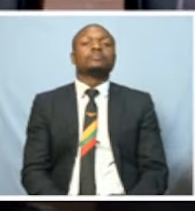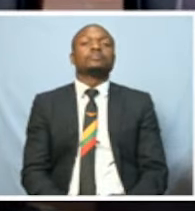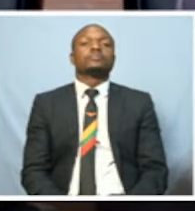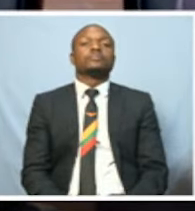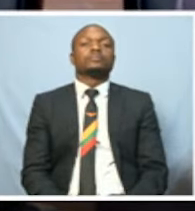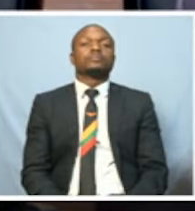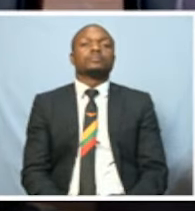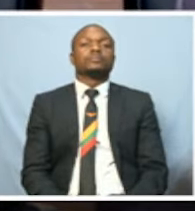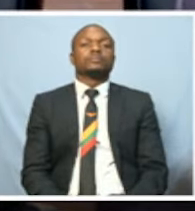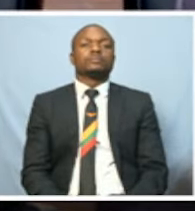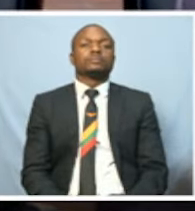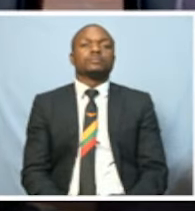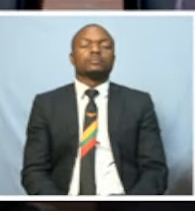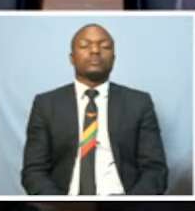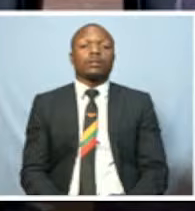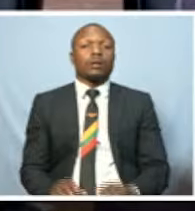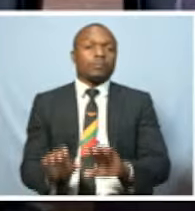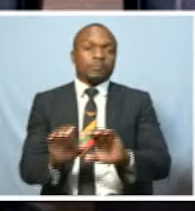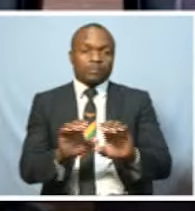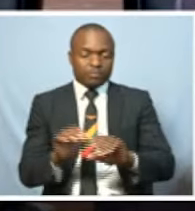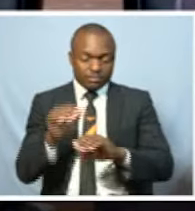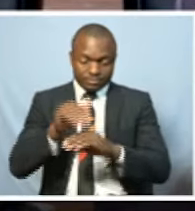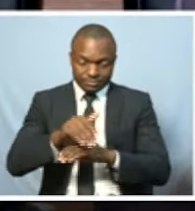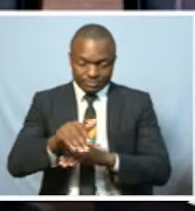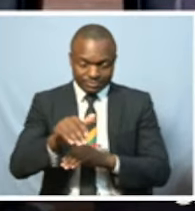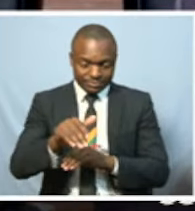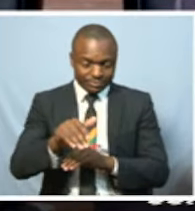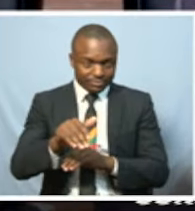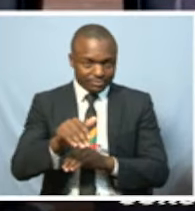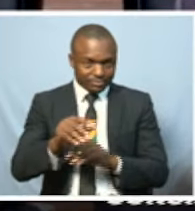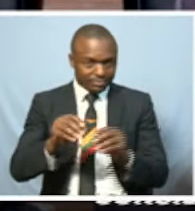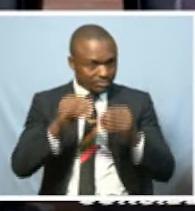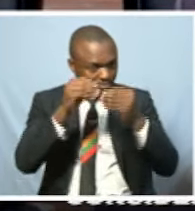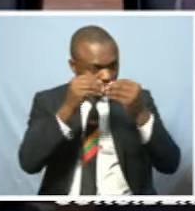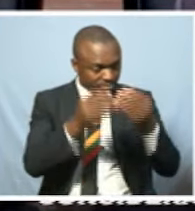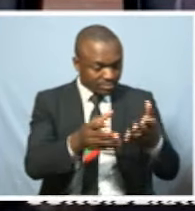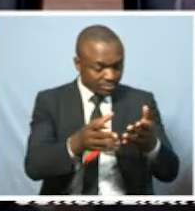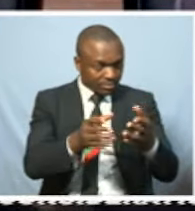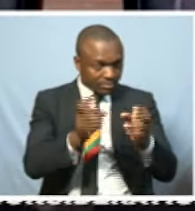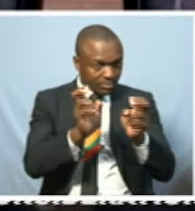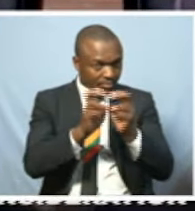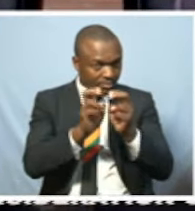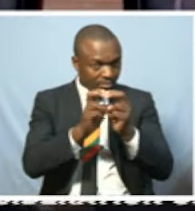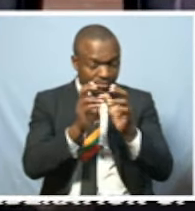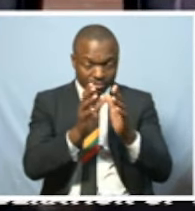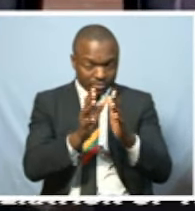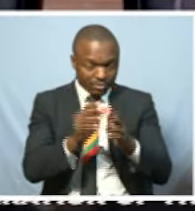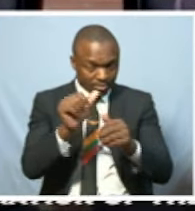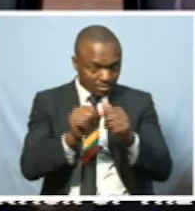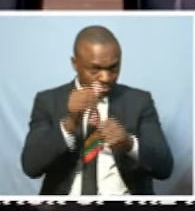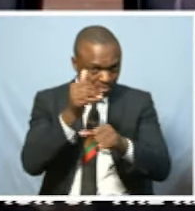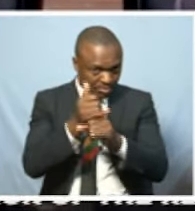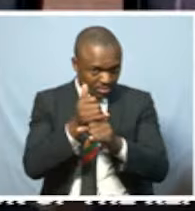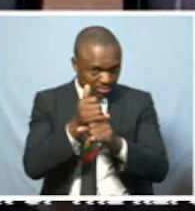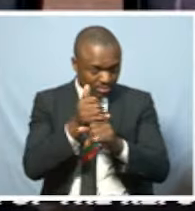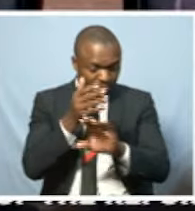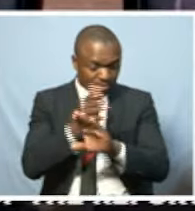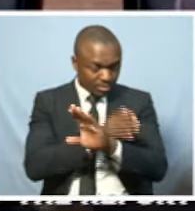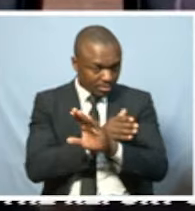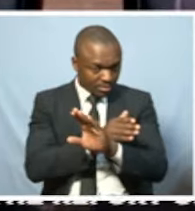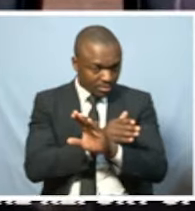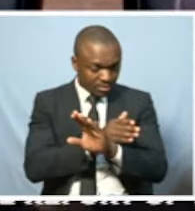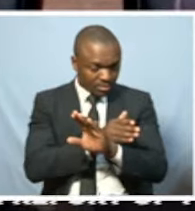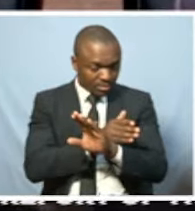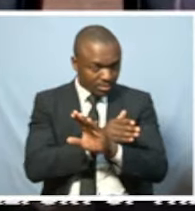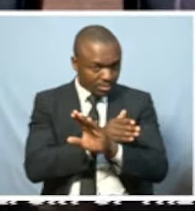we do the registration of supplier contractors every year. And before we register a